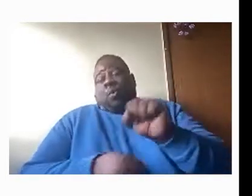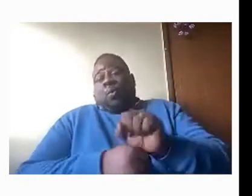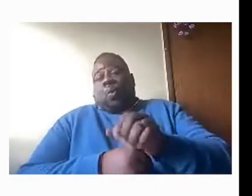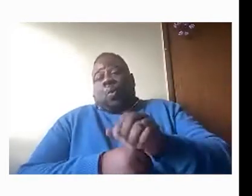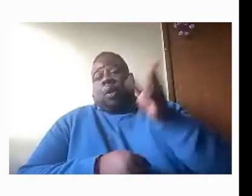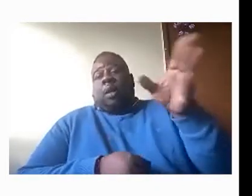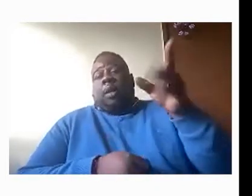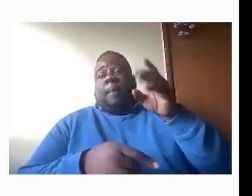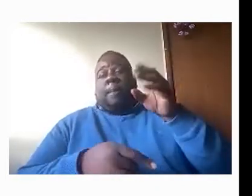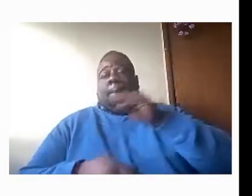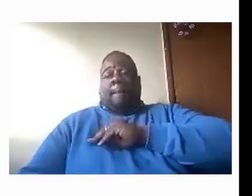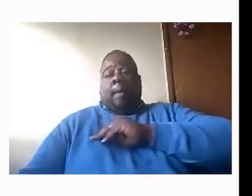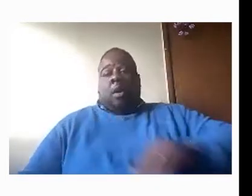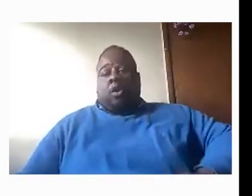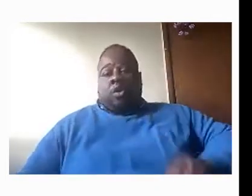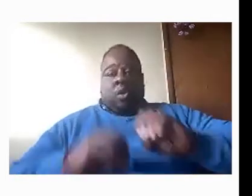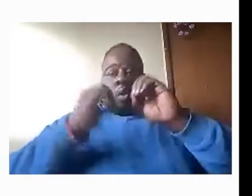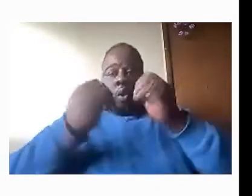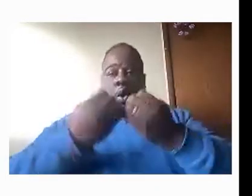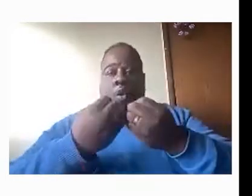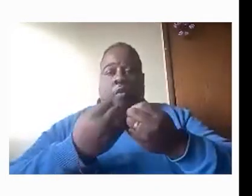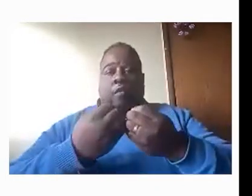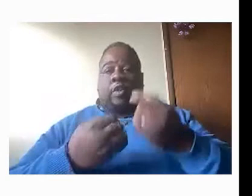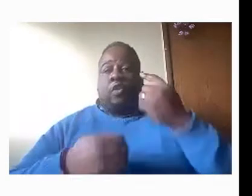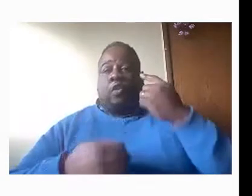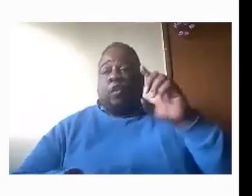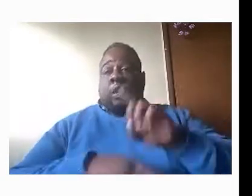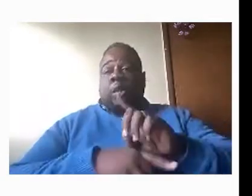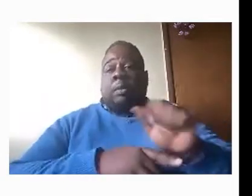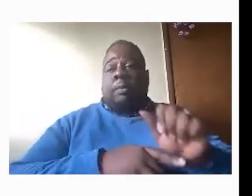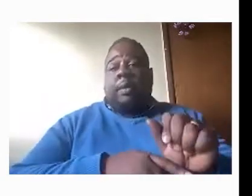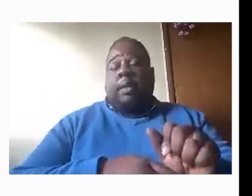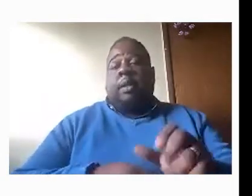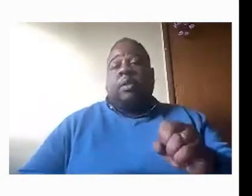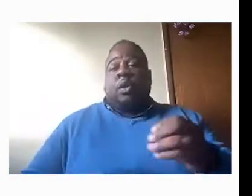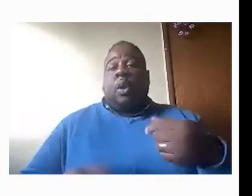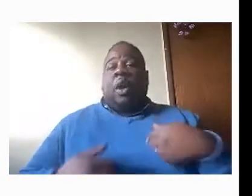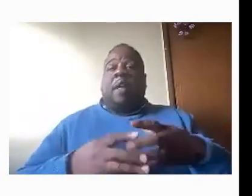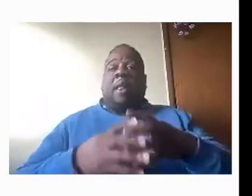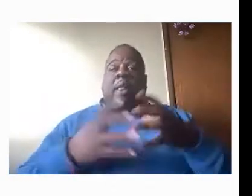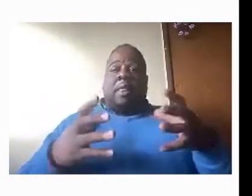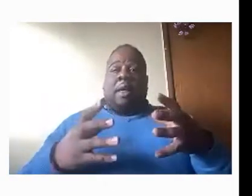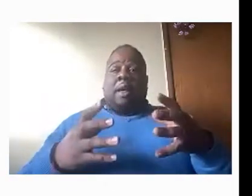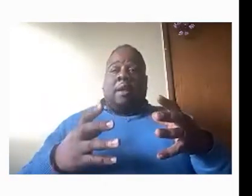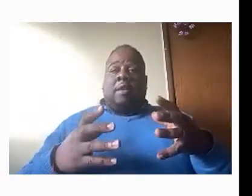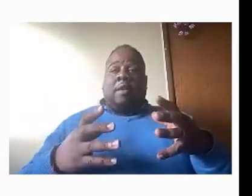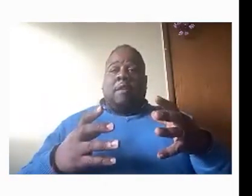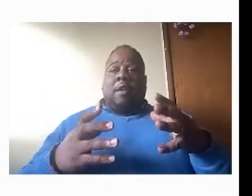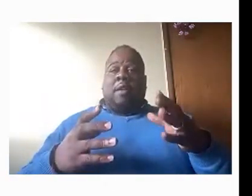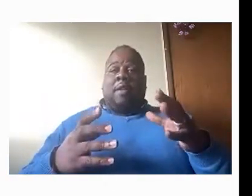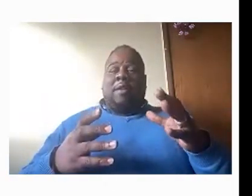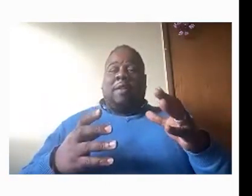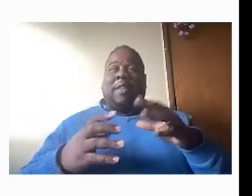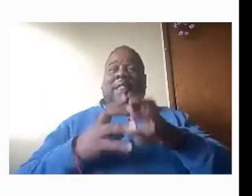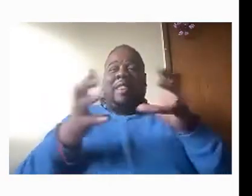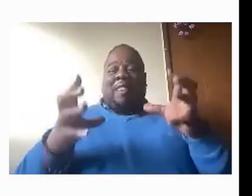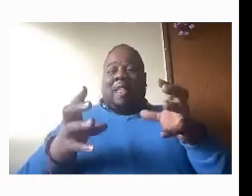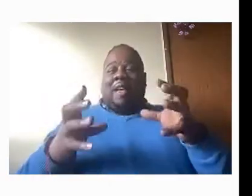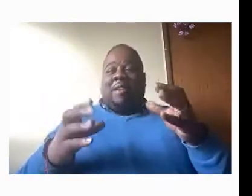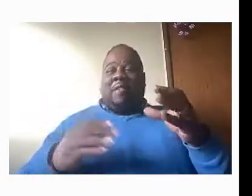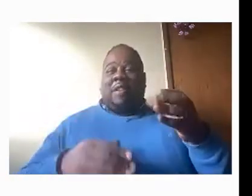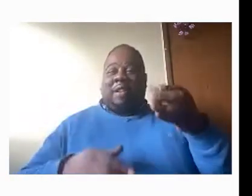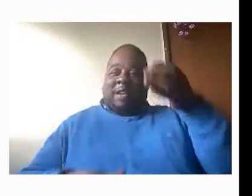some of the experience that I had before working in emergency management specifically. So give me 1 second. I'm going to open, I